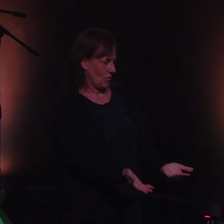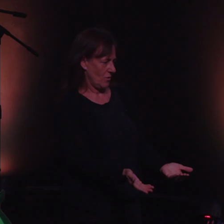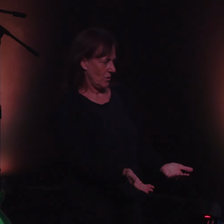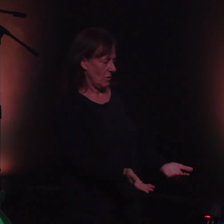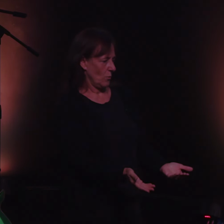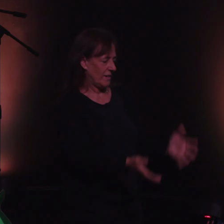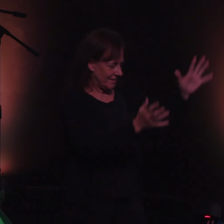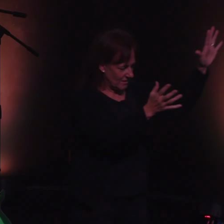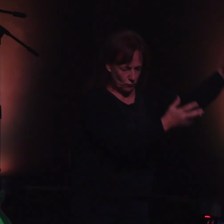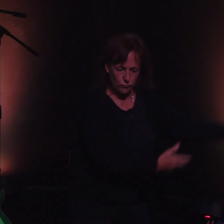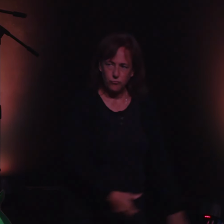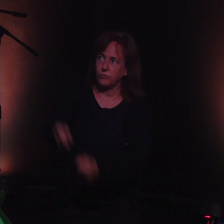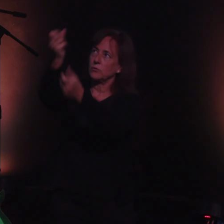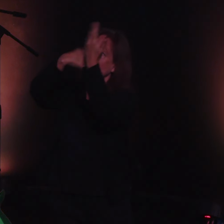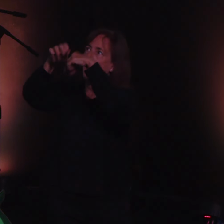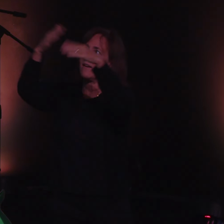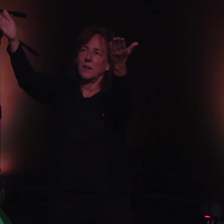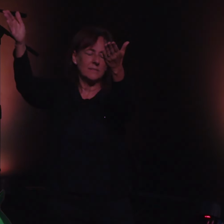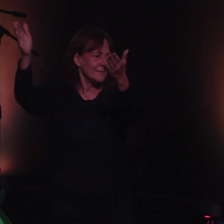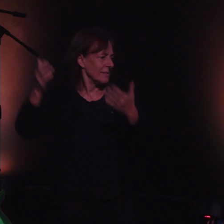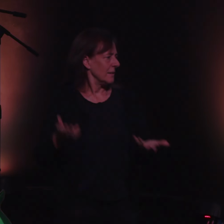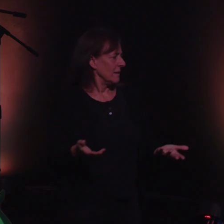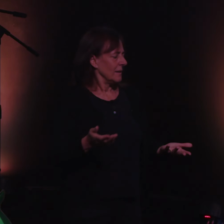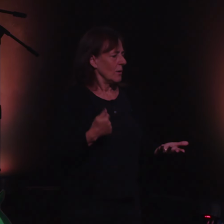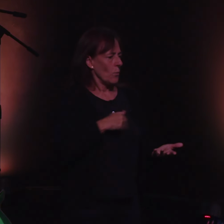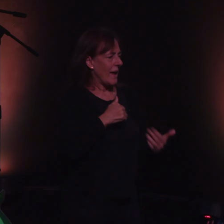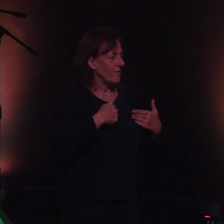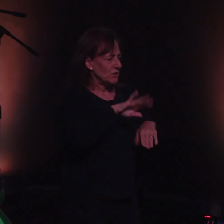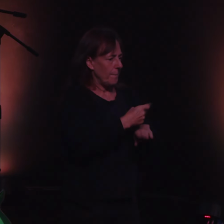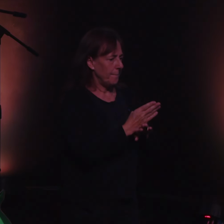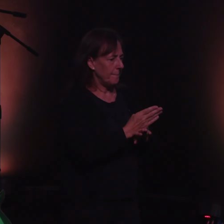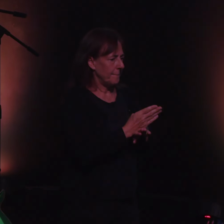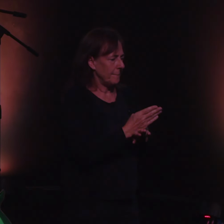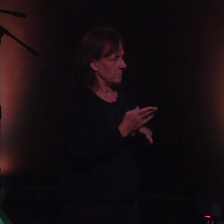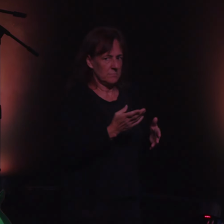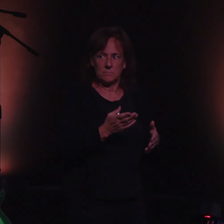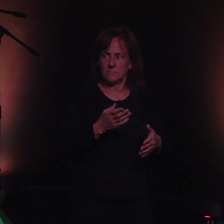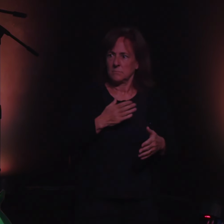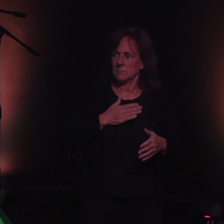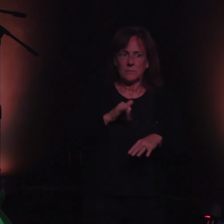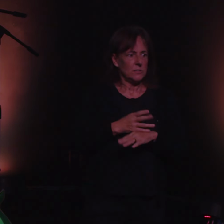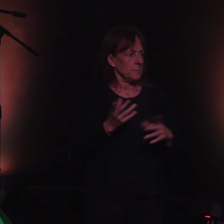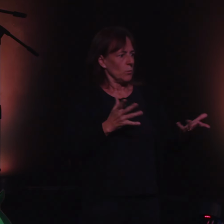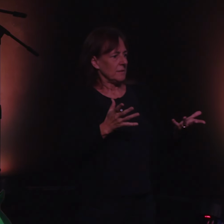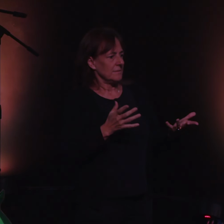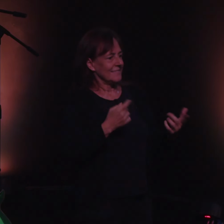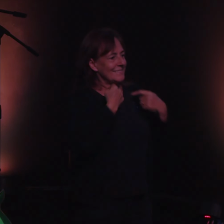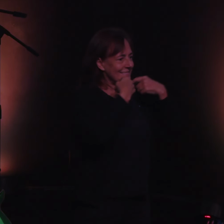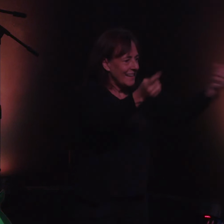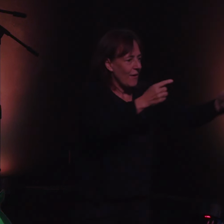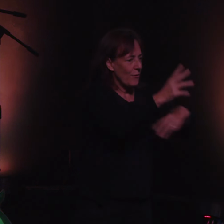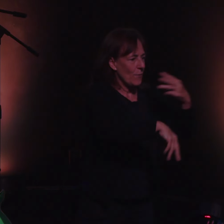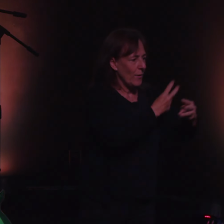get whisked away into heaven when we said yes to Jesus, because we have a job to do here. What is the job? To go into the world and make disciples.